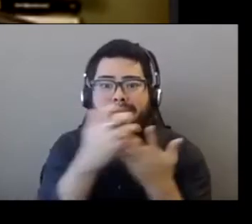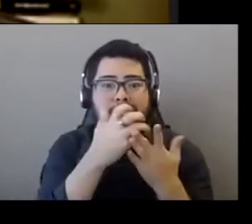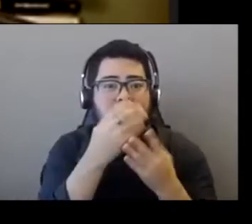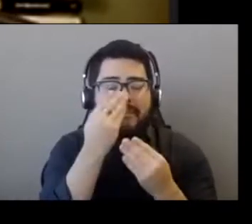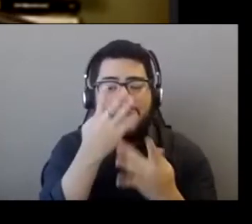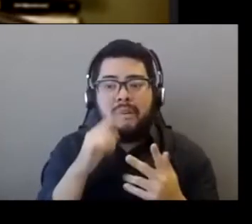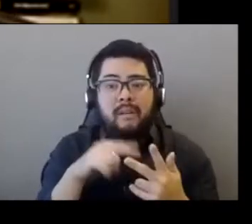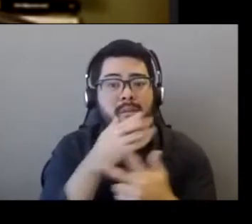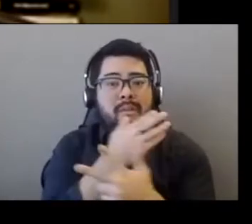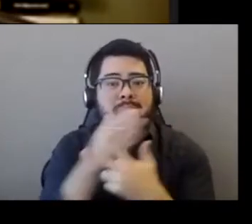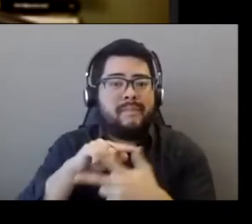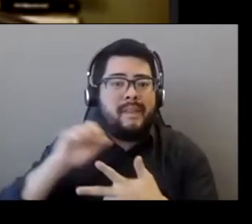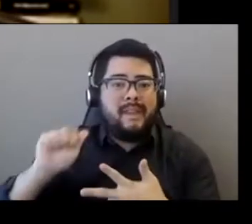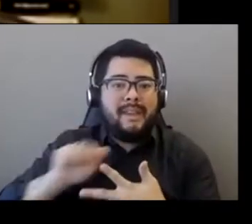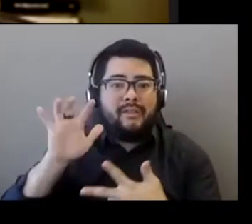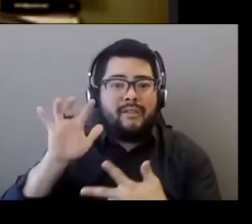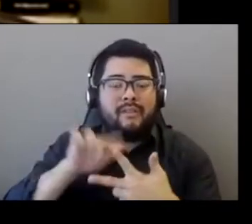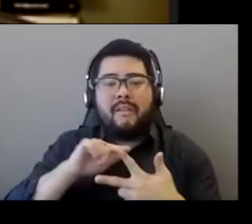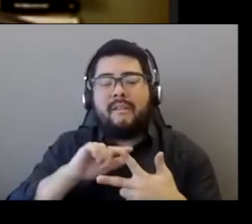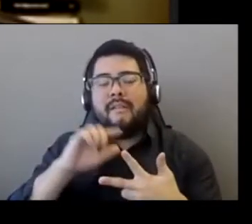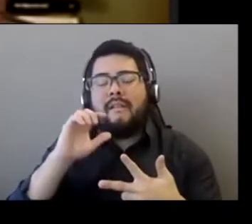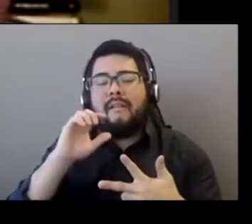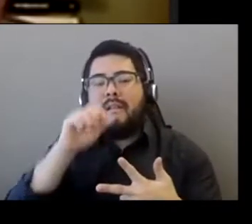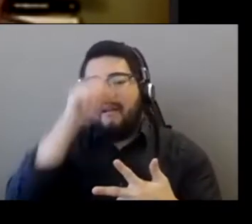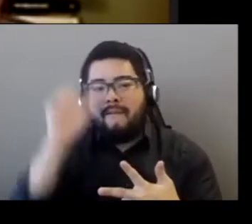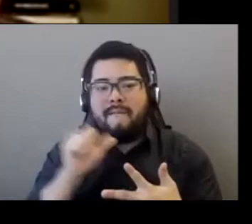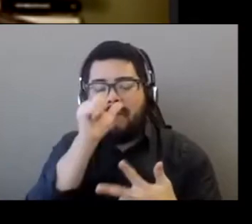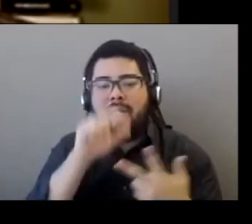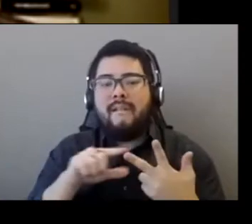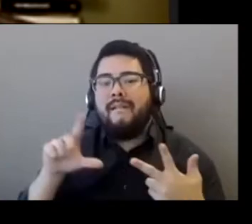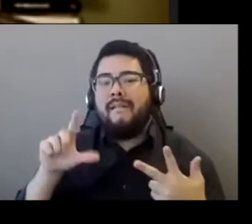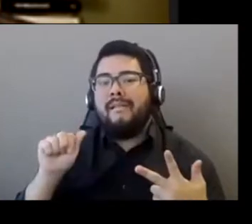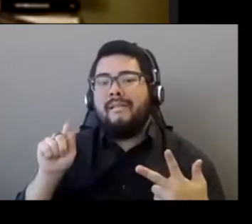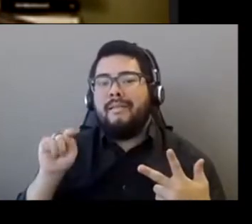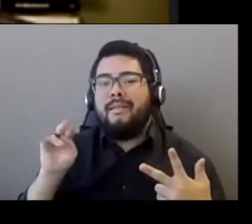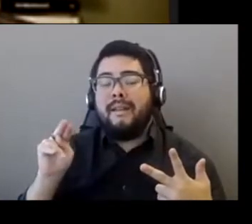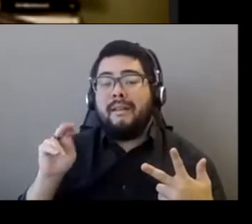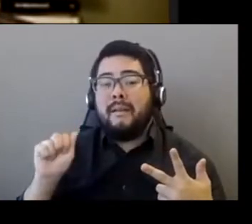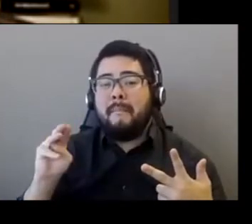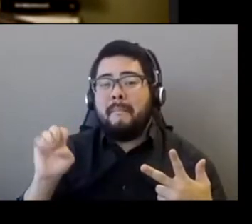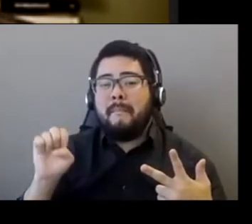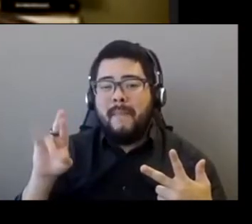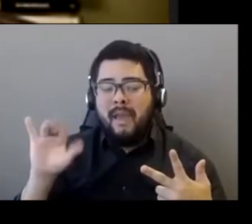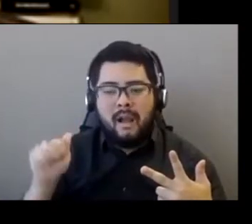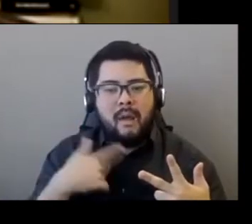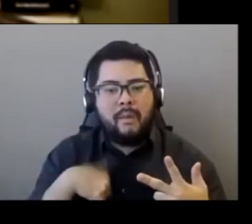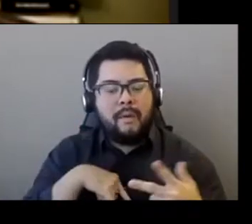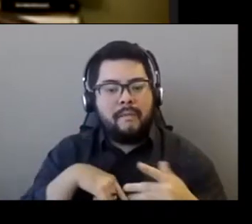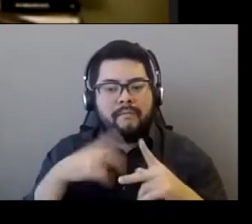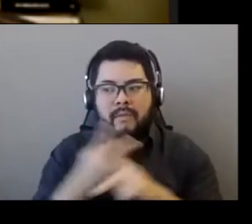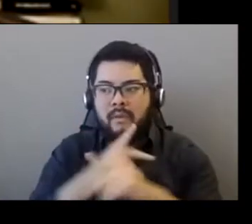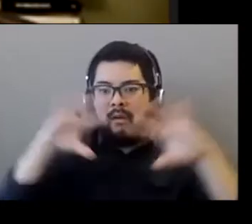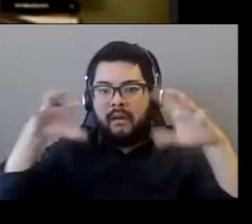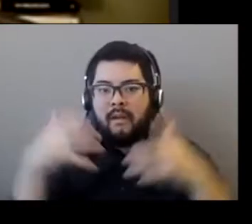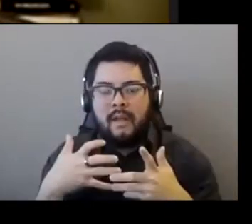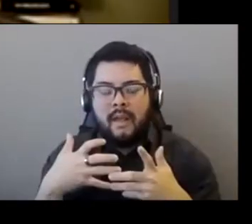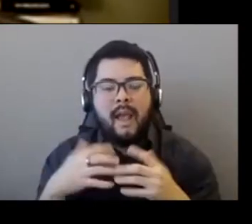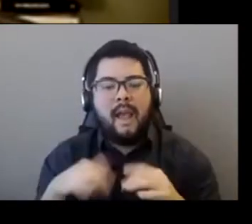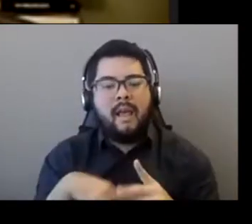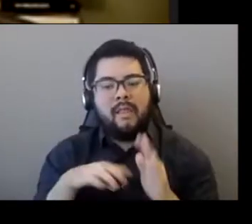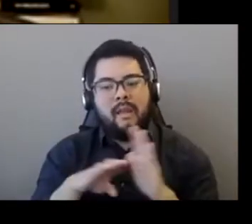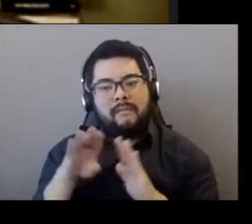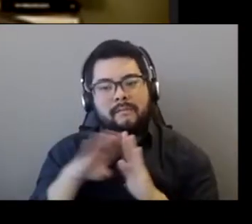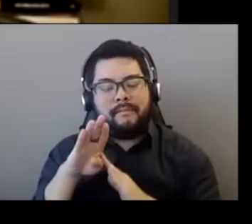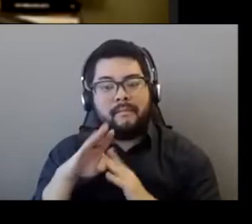continents, Asia, Africa, Latin America, and we built a 16-point demand of what the healthcare workers are